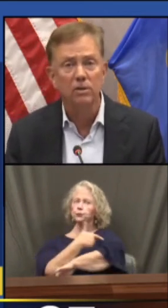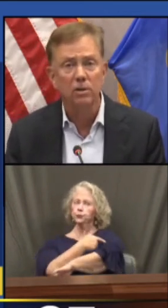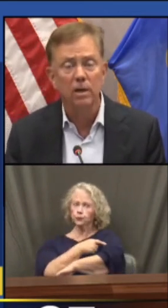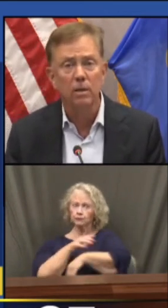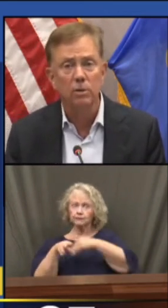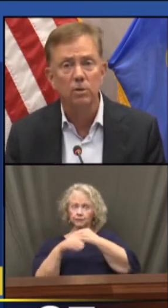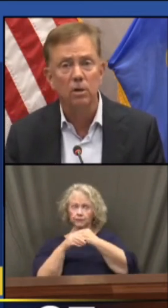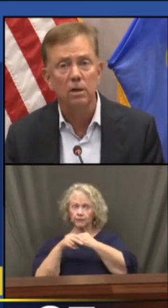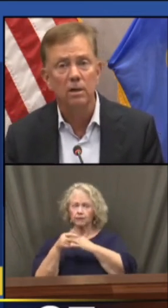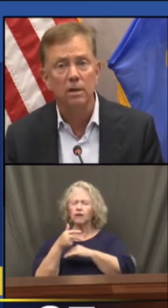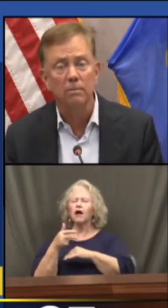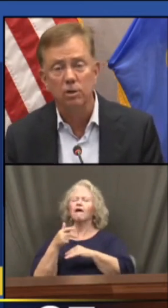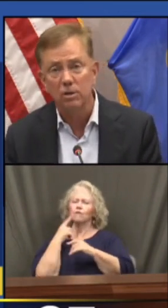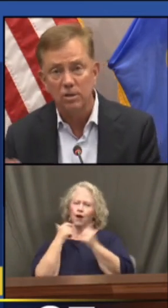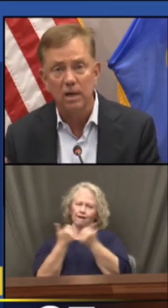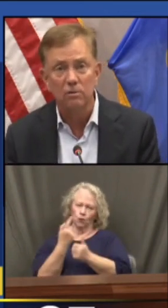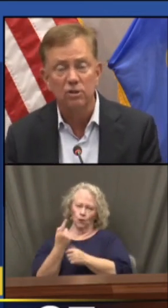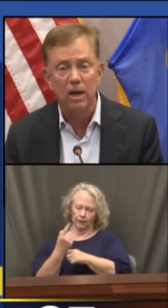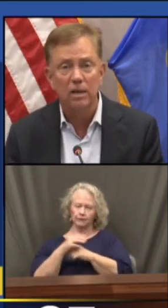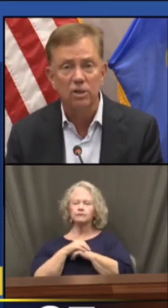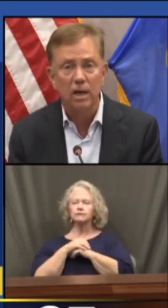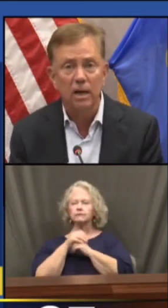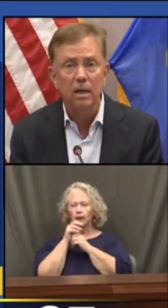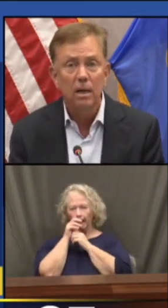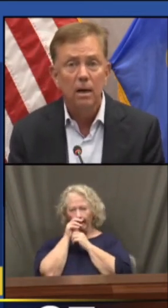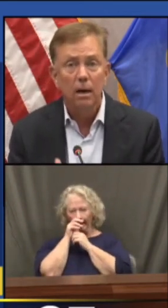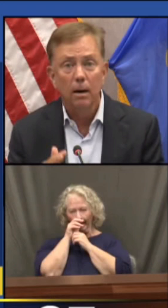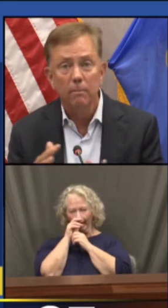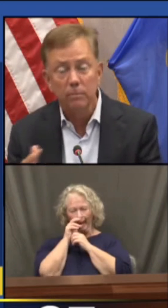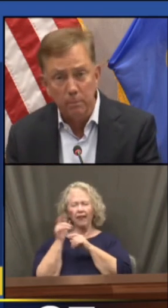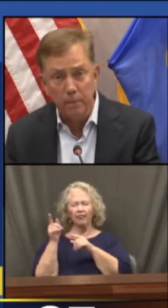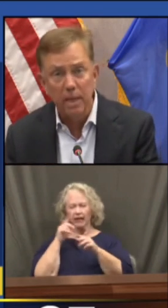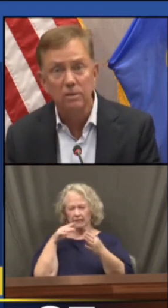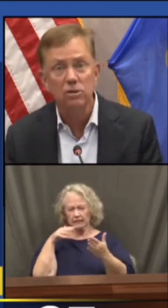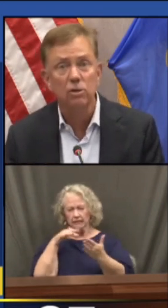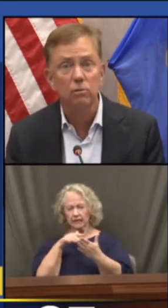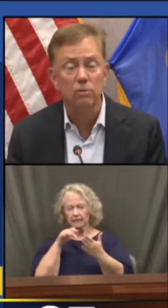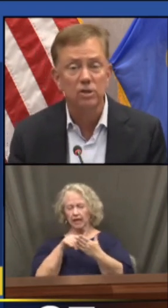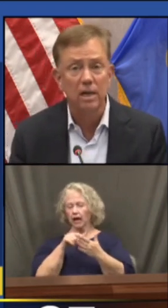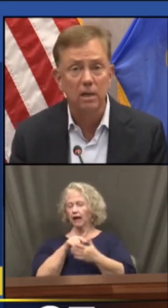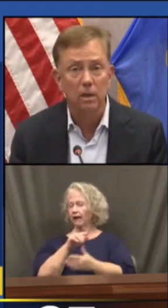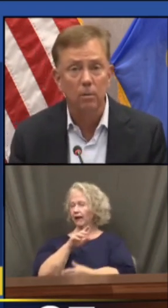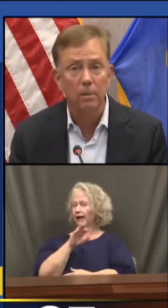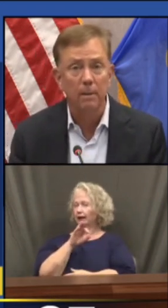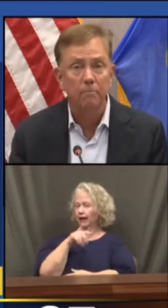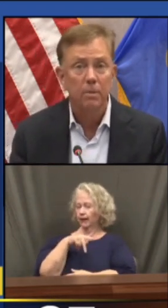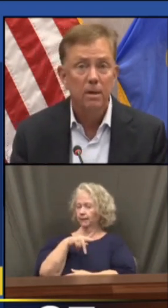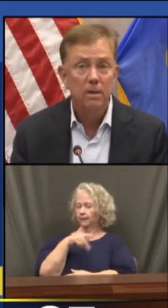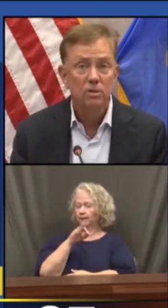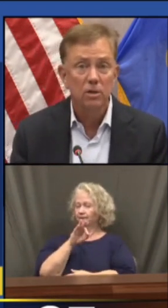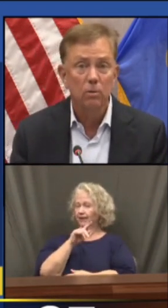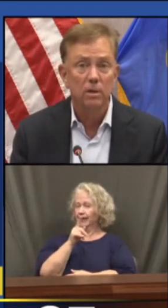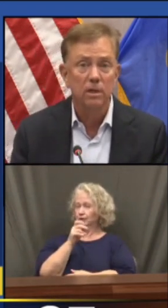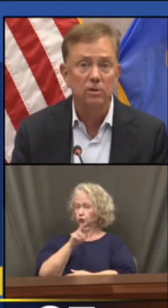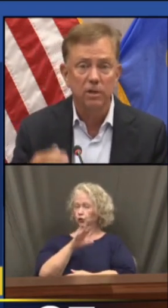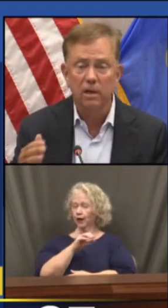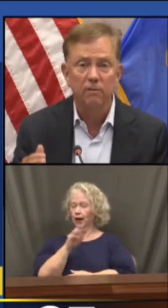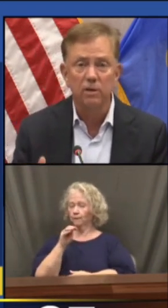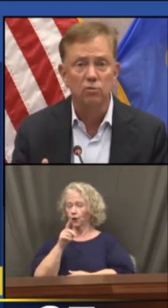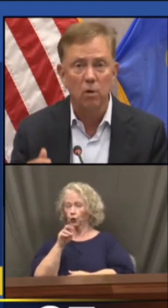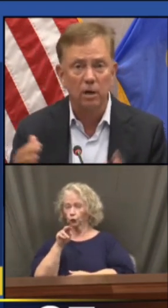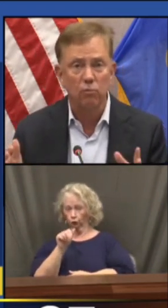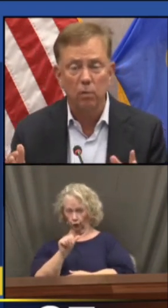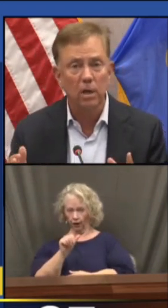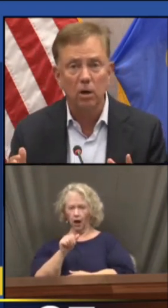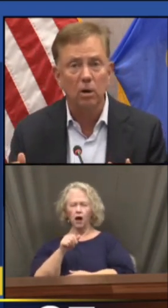the Pfizer and the Moderna, jury's out on J&J, begins to recede a little bit. So Deirdre